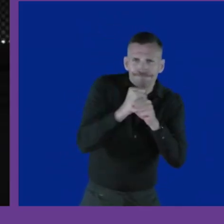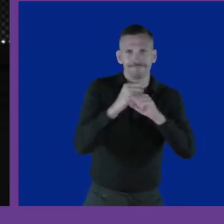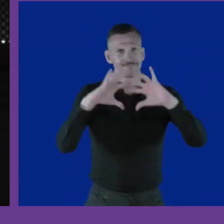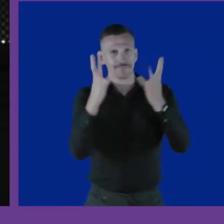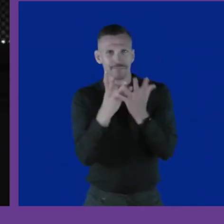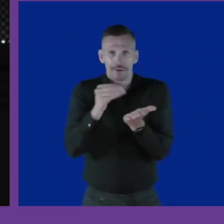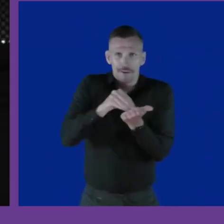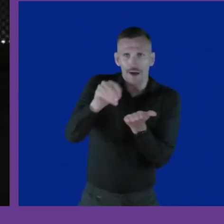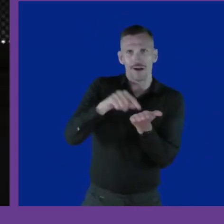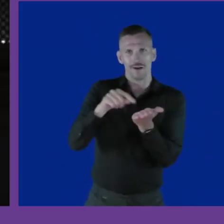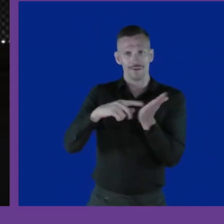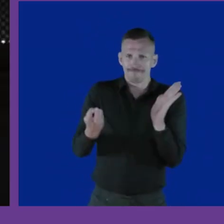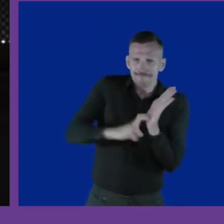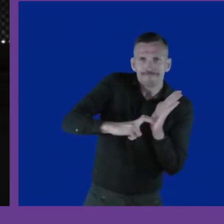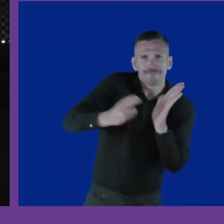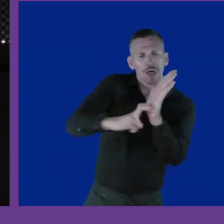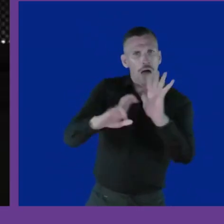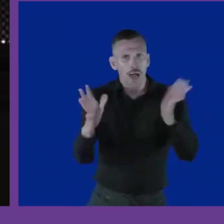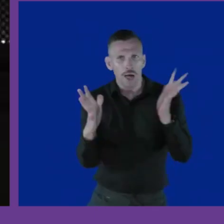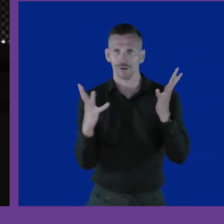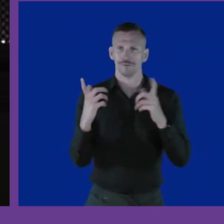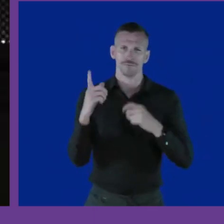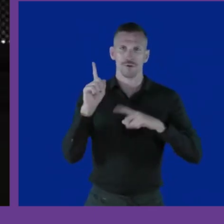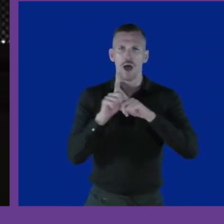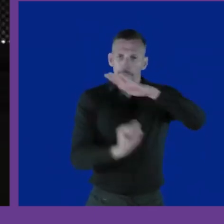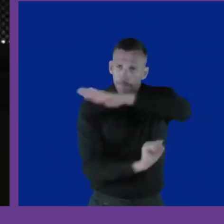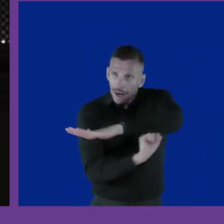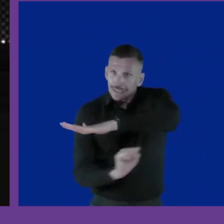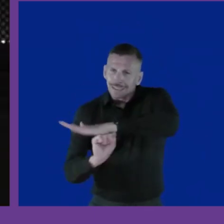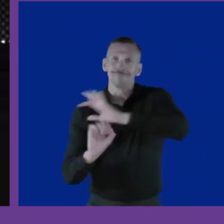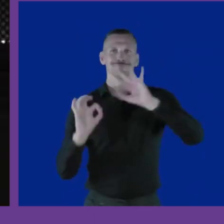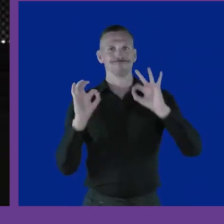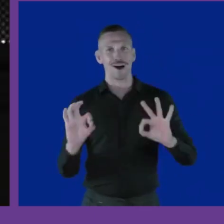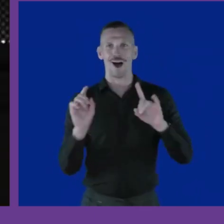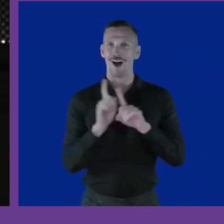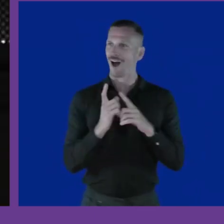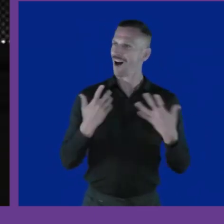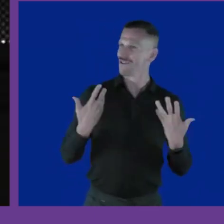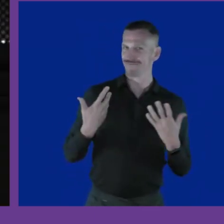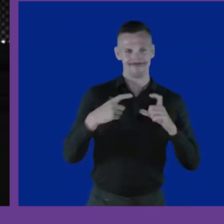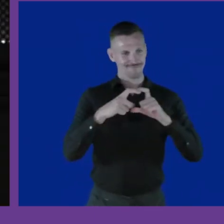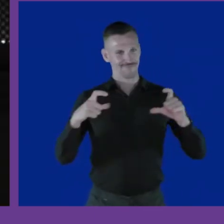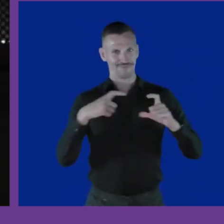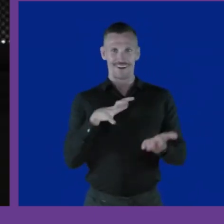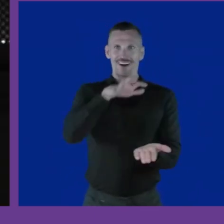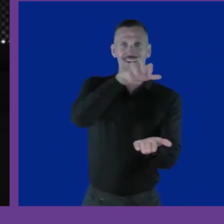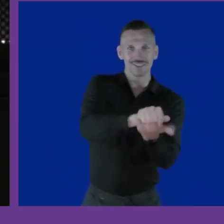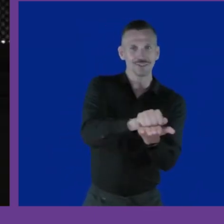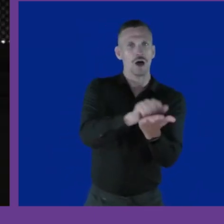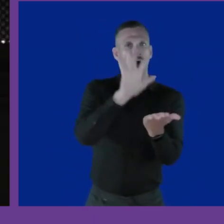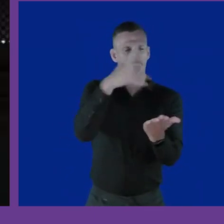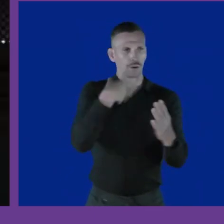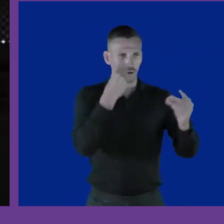introduce a signature, but basically by registering a payment card, debit card, a credit card on